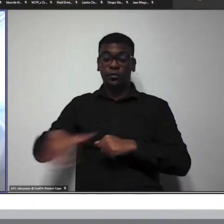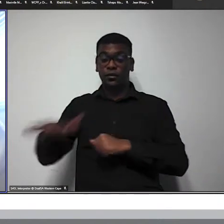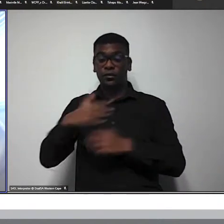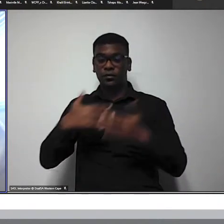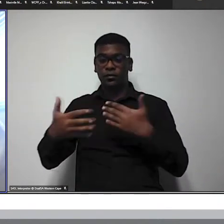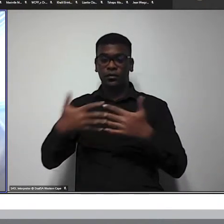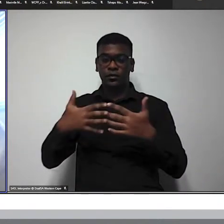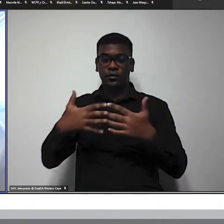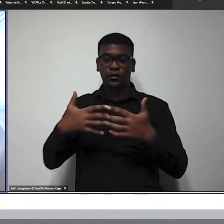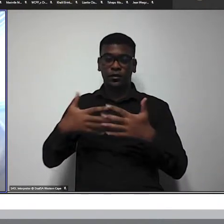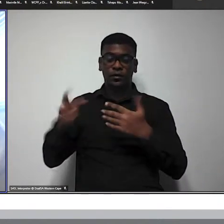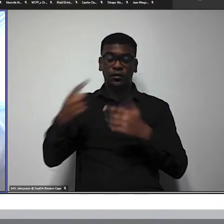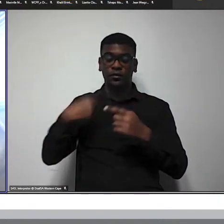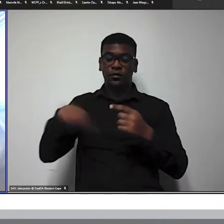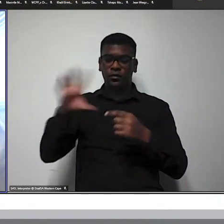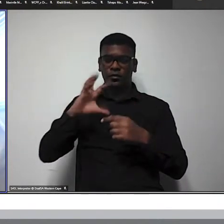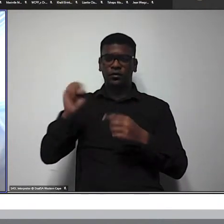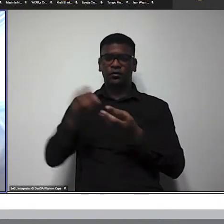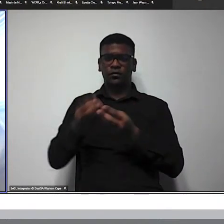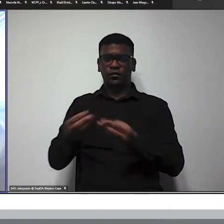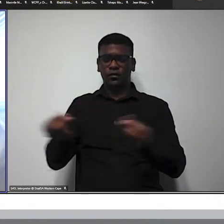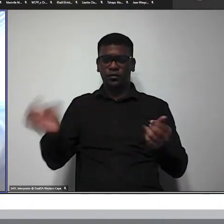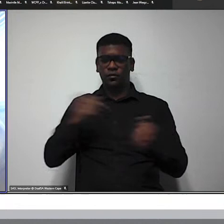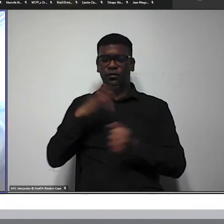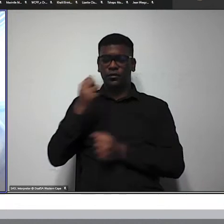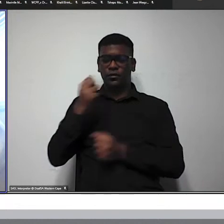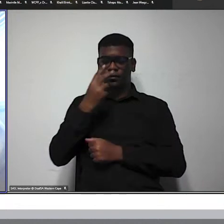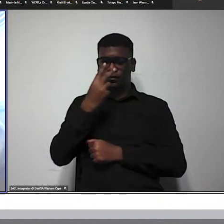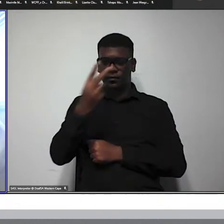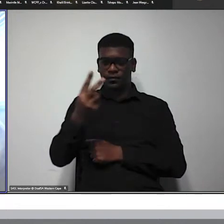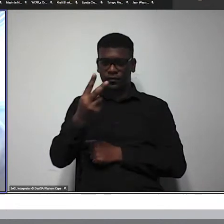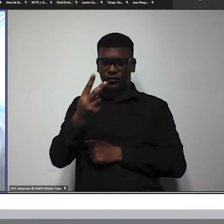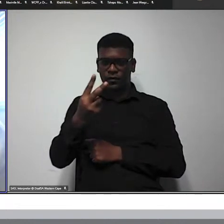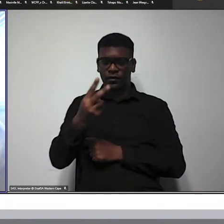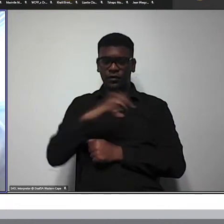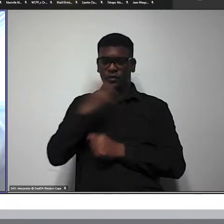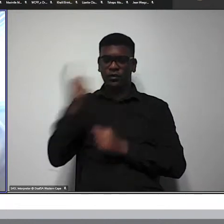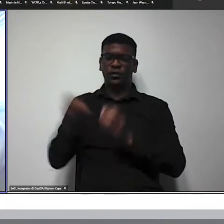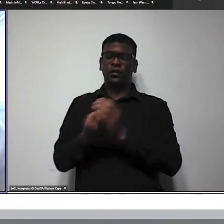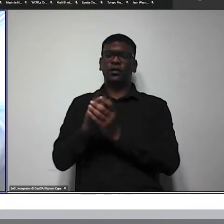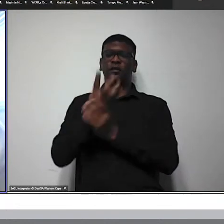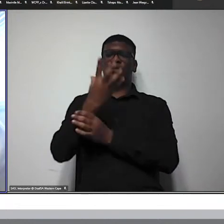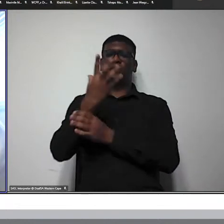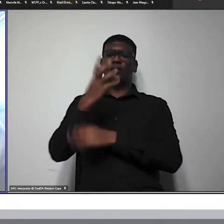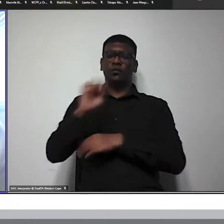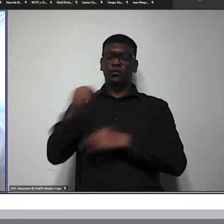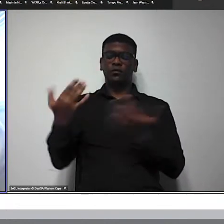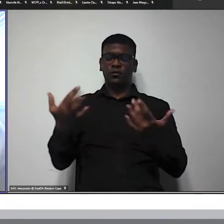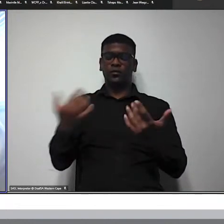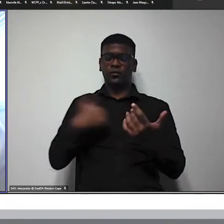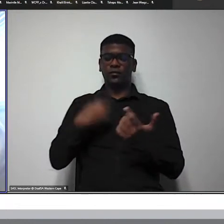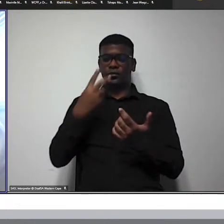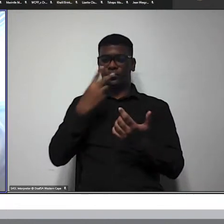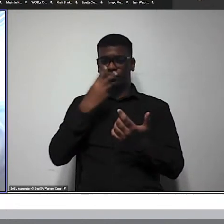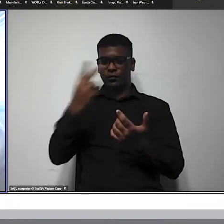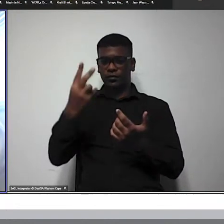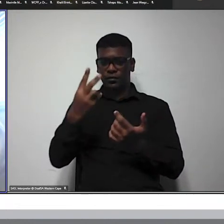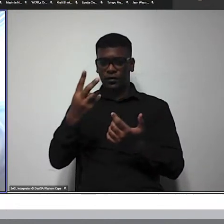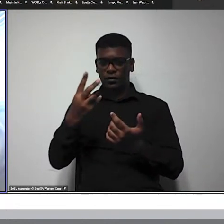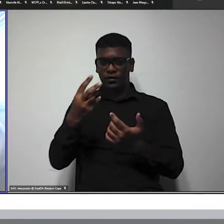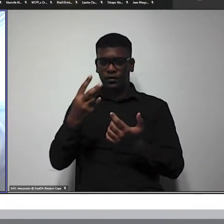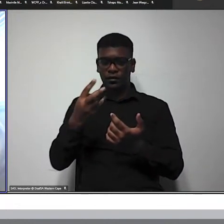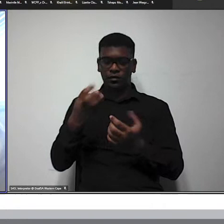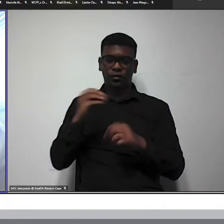all those actually are sorted out, then you can see that exponential growth. And that's actually what we see, on issues